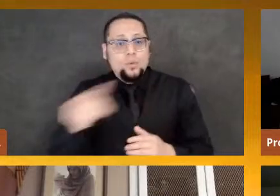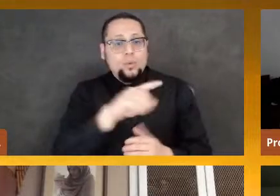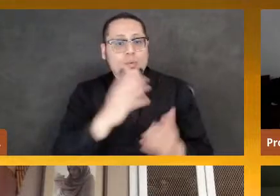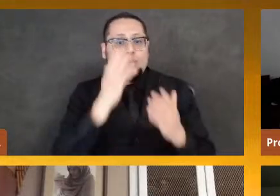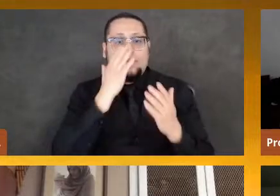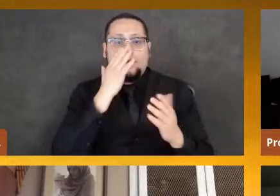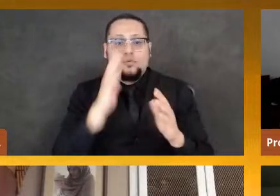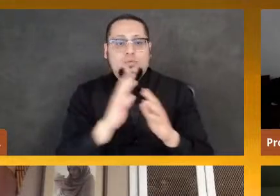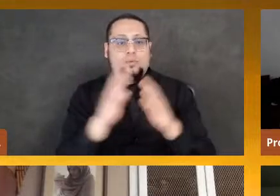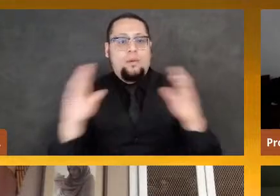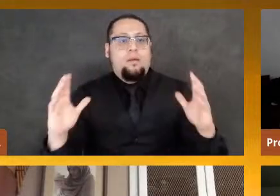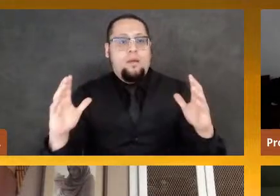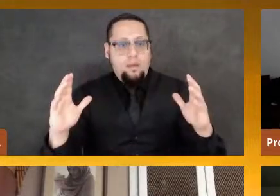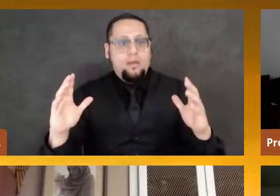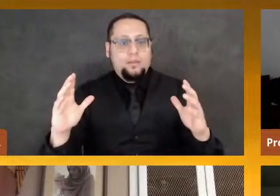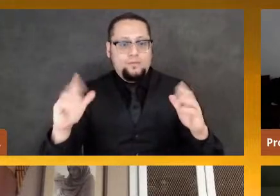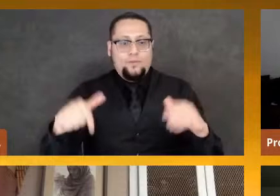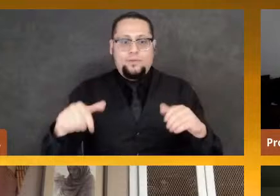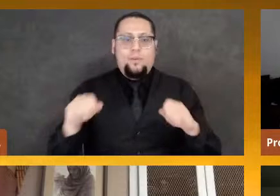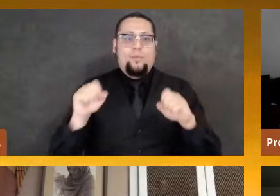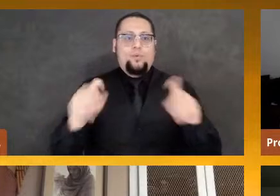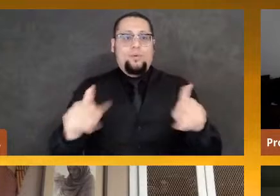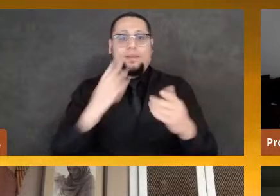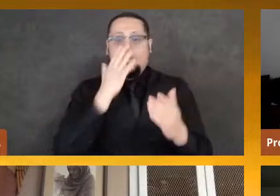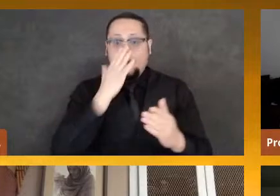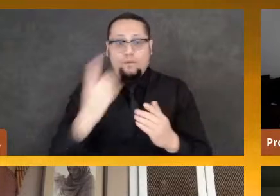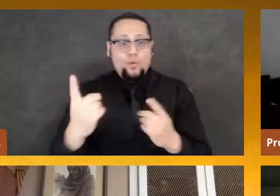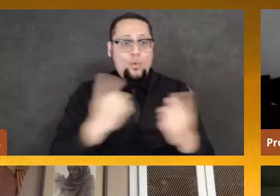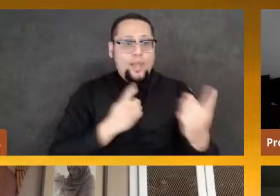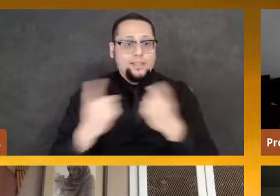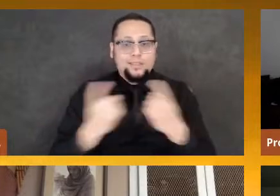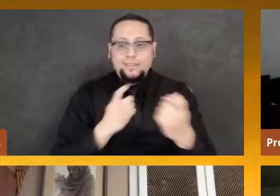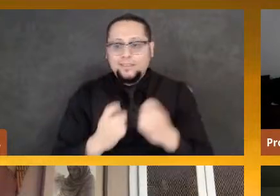this opportunity. Thank you for the questions.